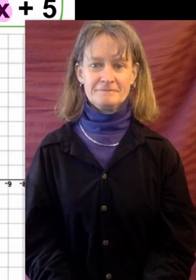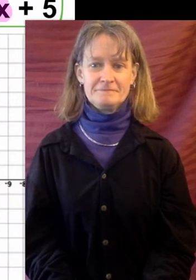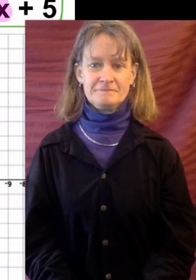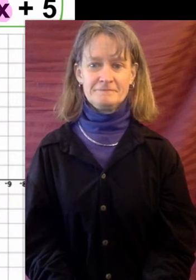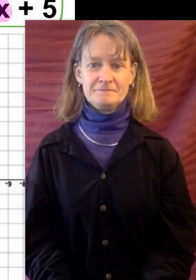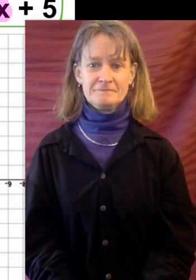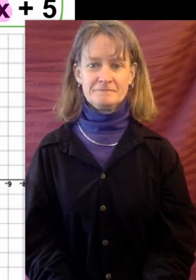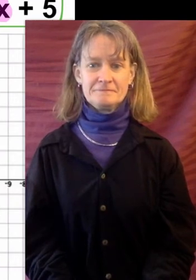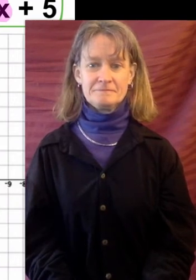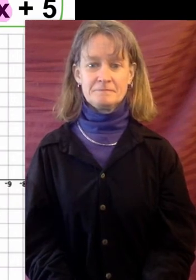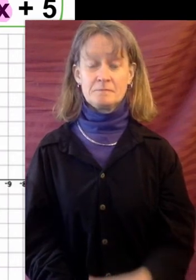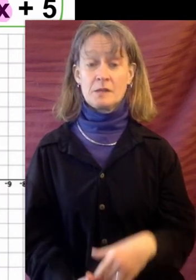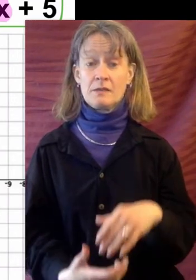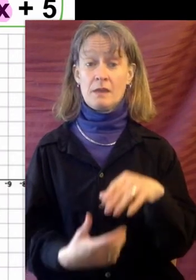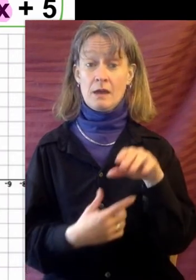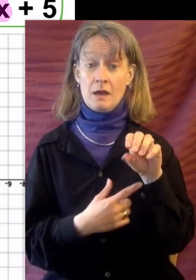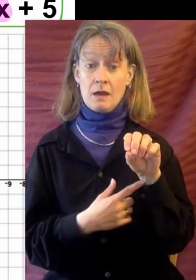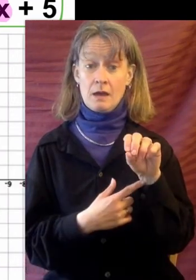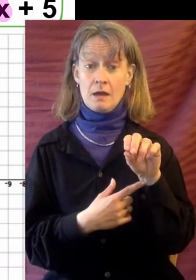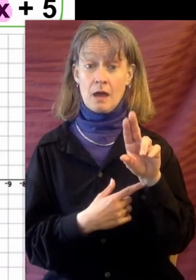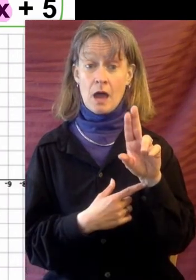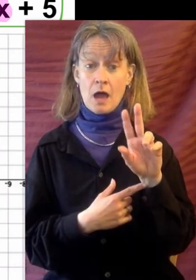So our output is